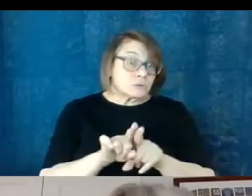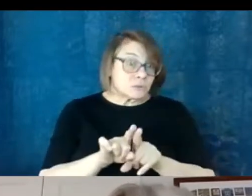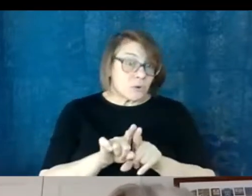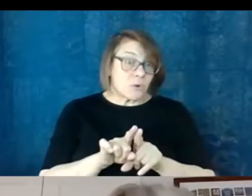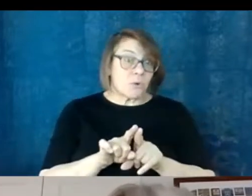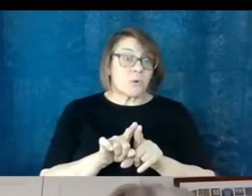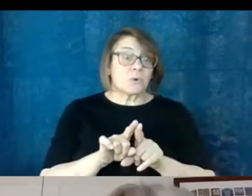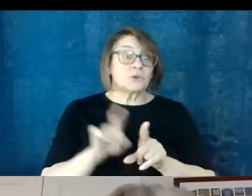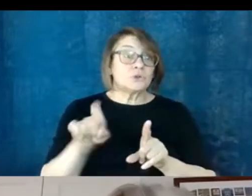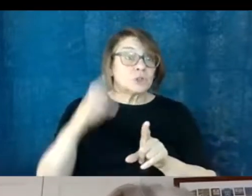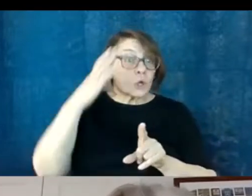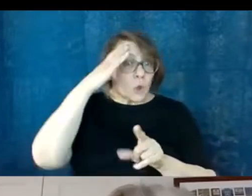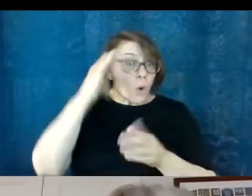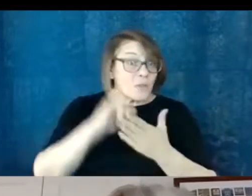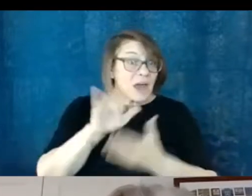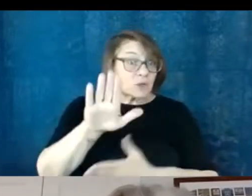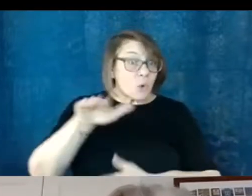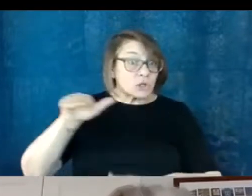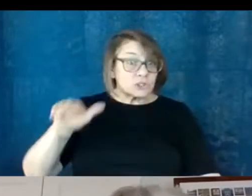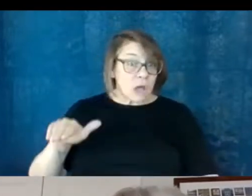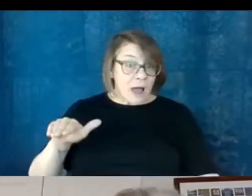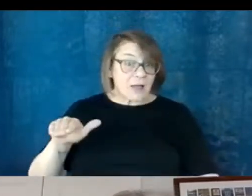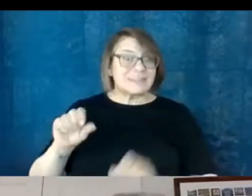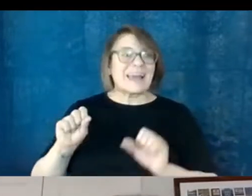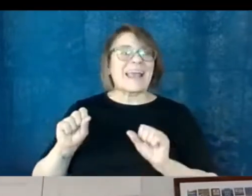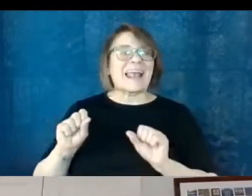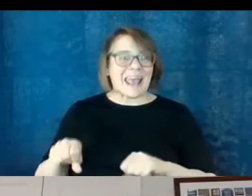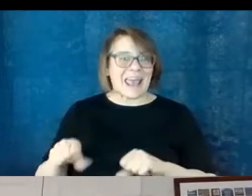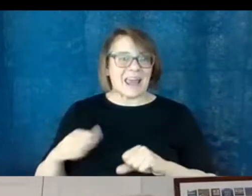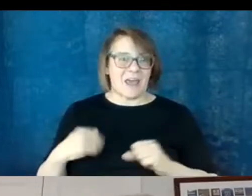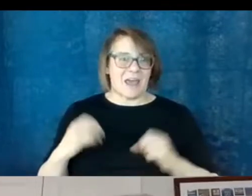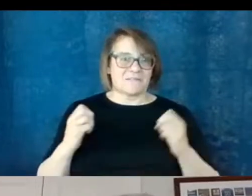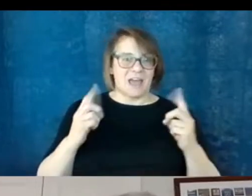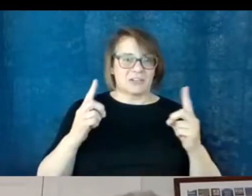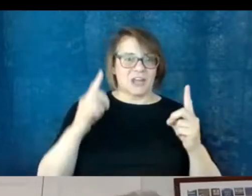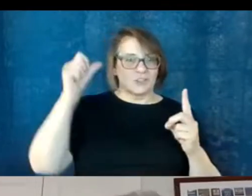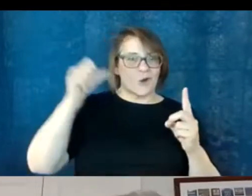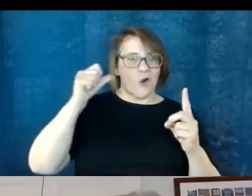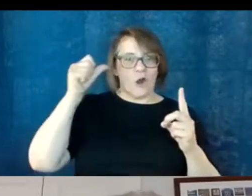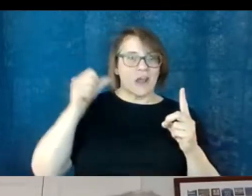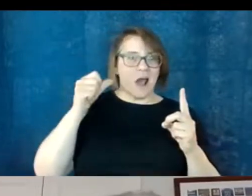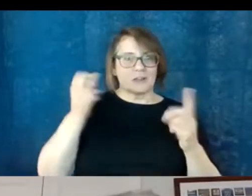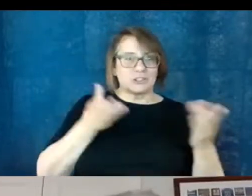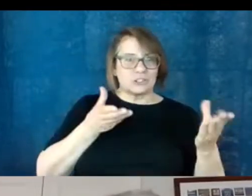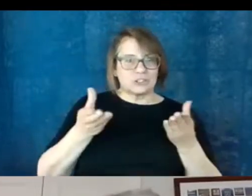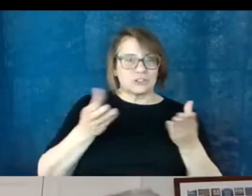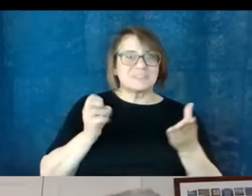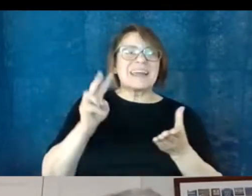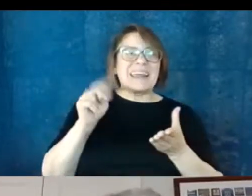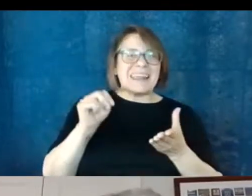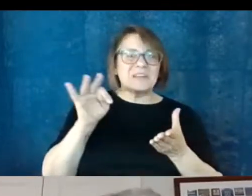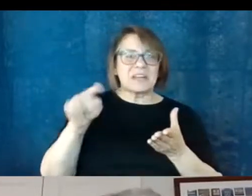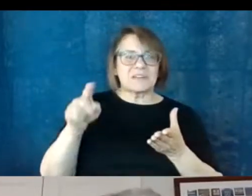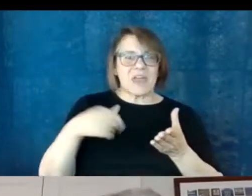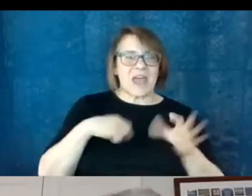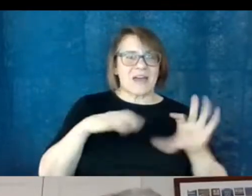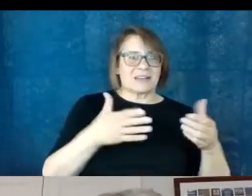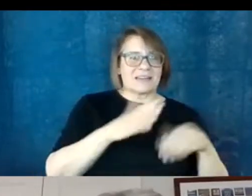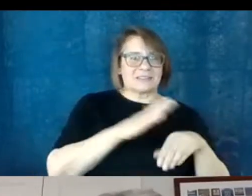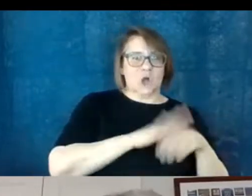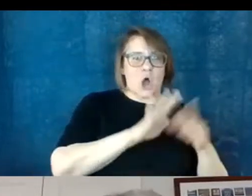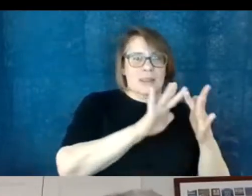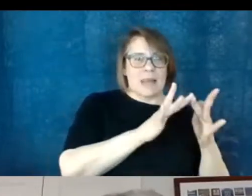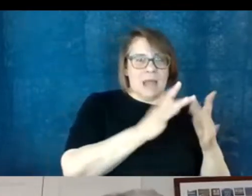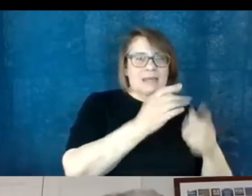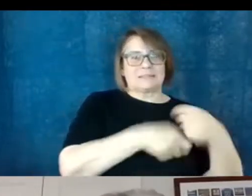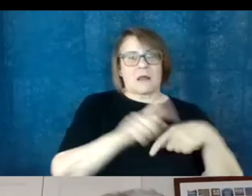aware that your child can still have educational audiology services even if they are having classes online rather than